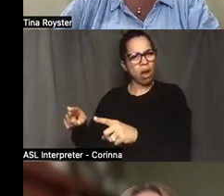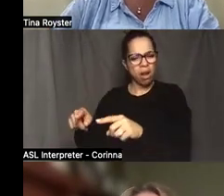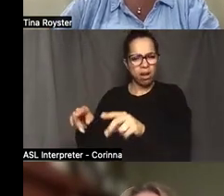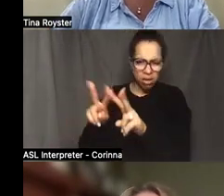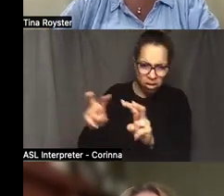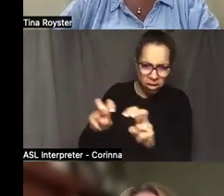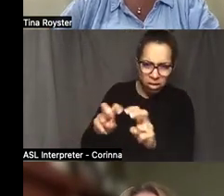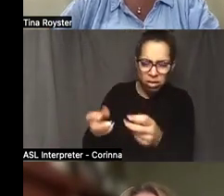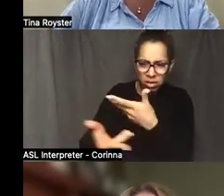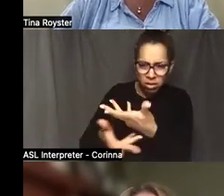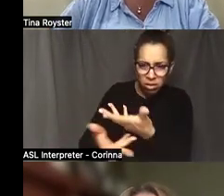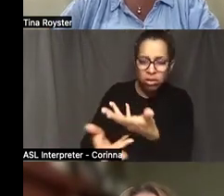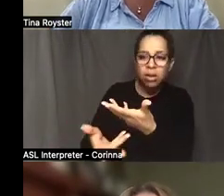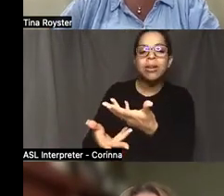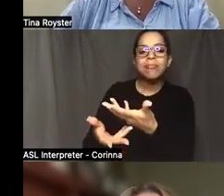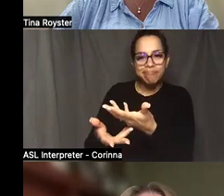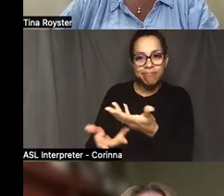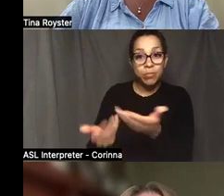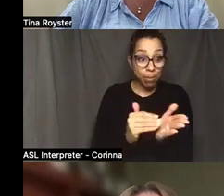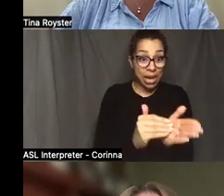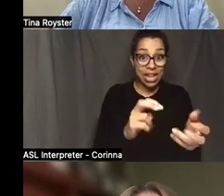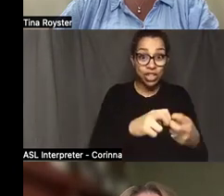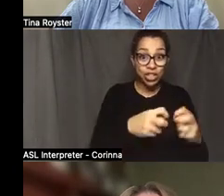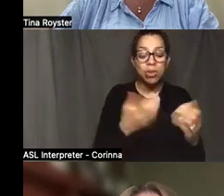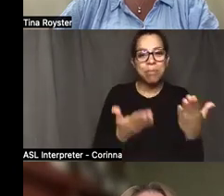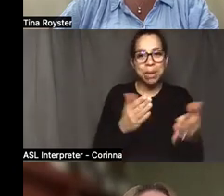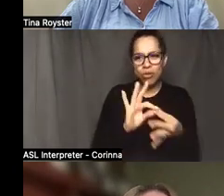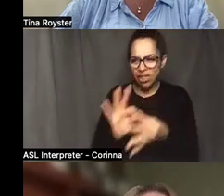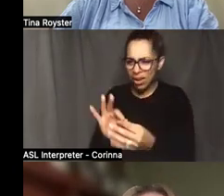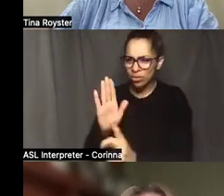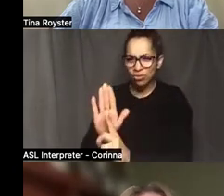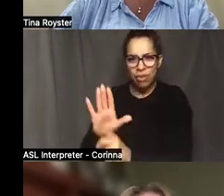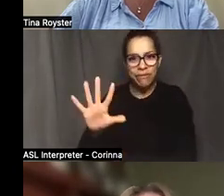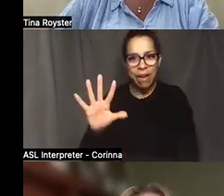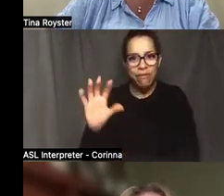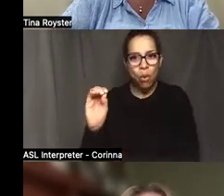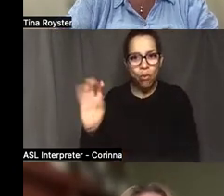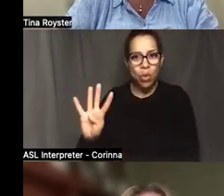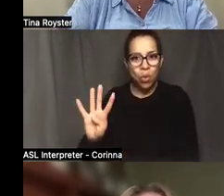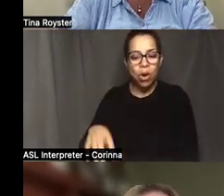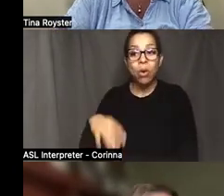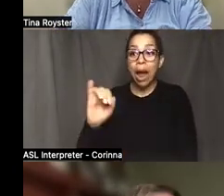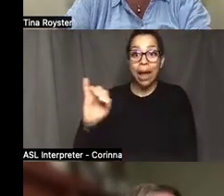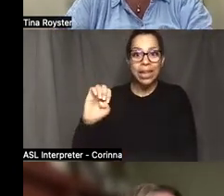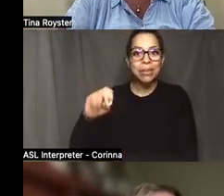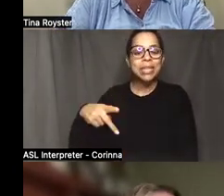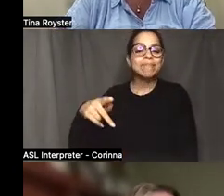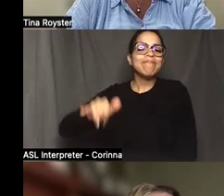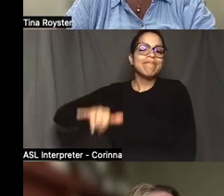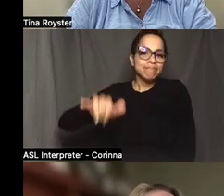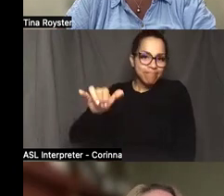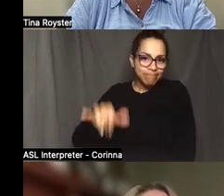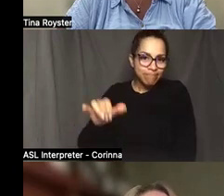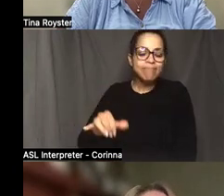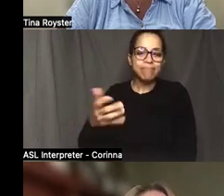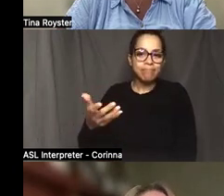repeated issue. Perhaps it's related to a student's 504 or a student's IEP. That would involve a case manager at